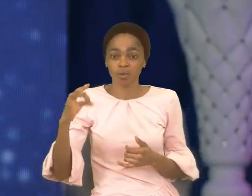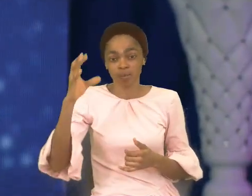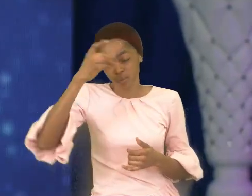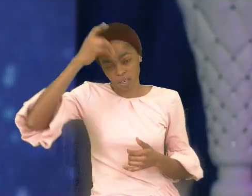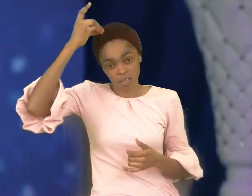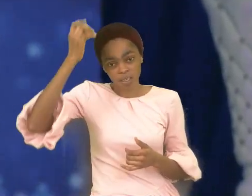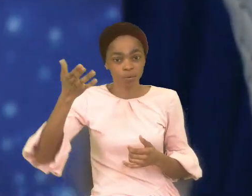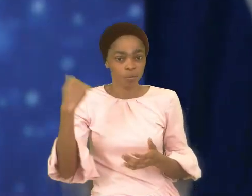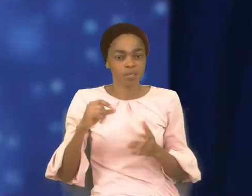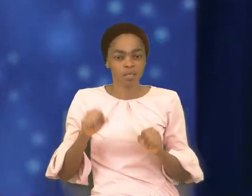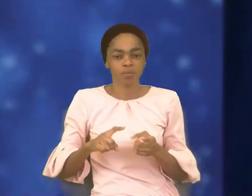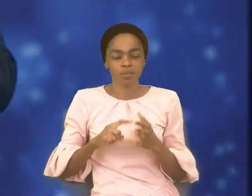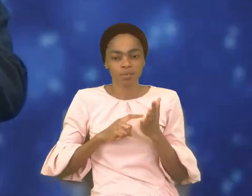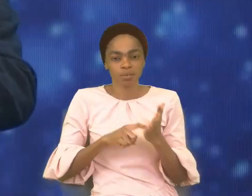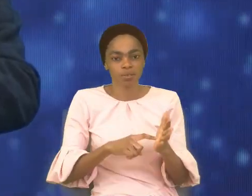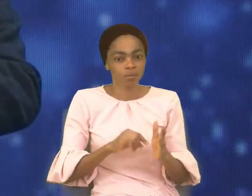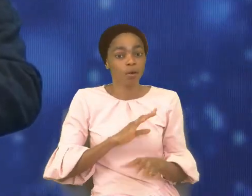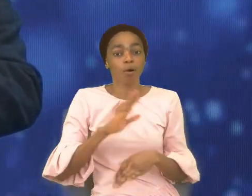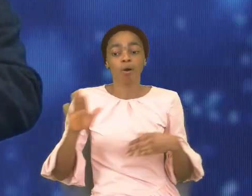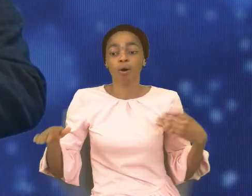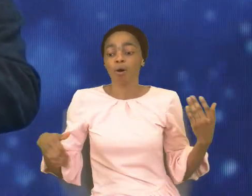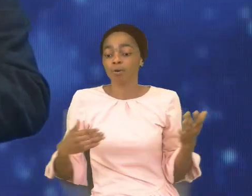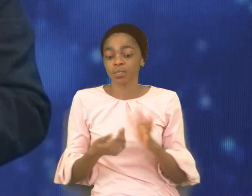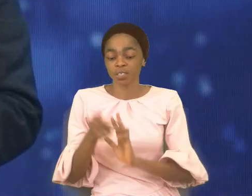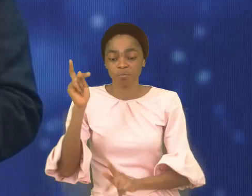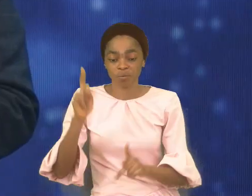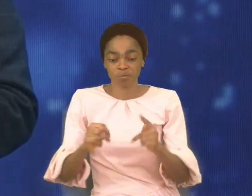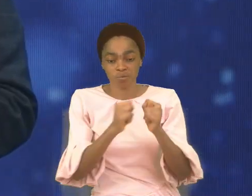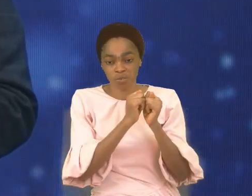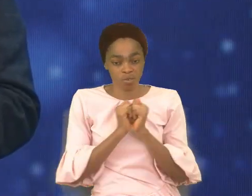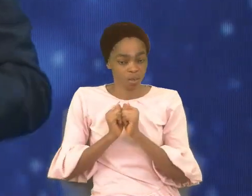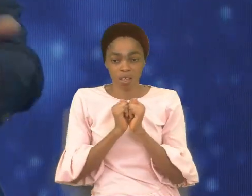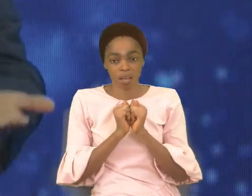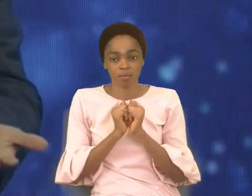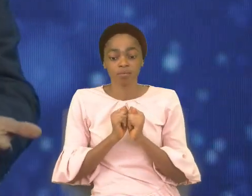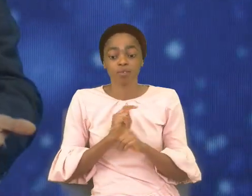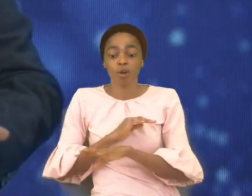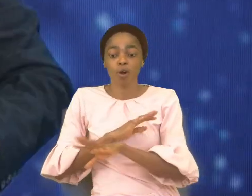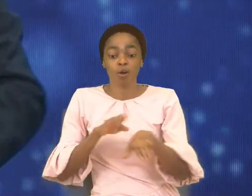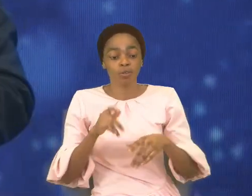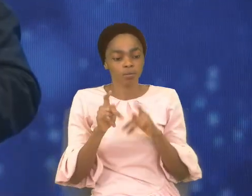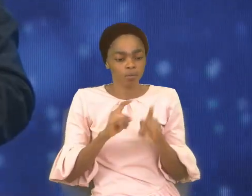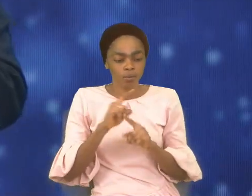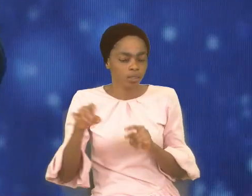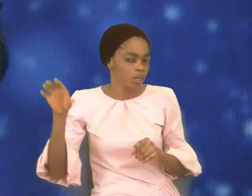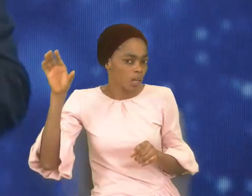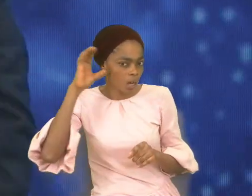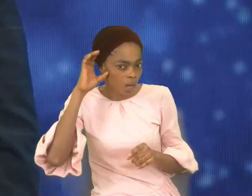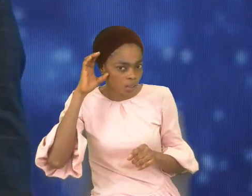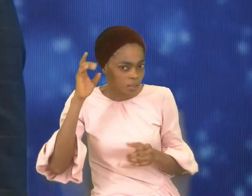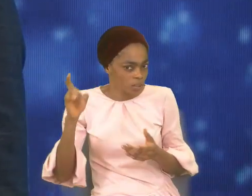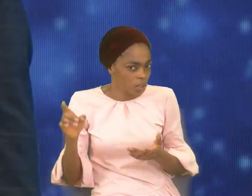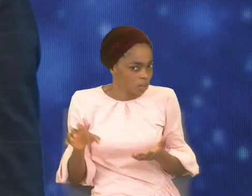exception, they all, when they heard, they fell down and worshiped the idol